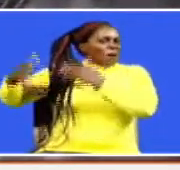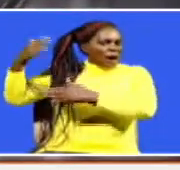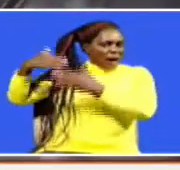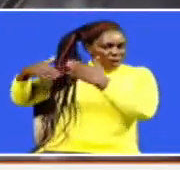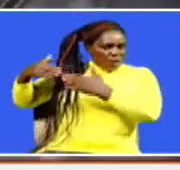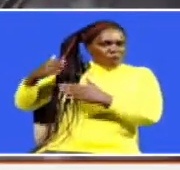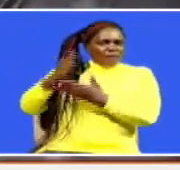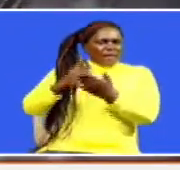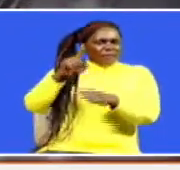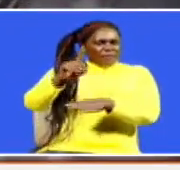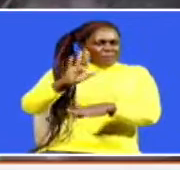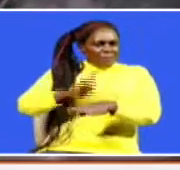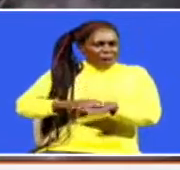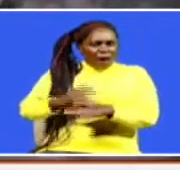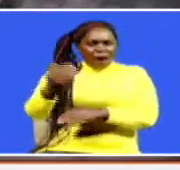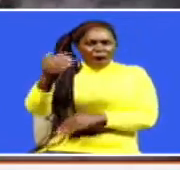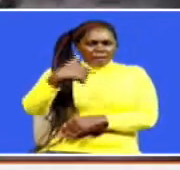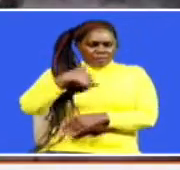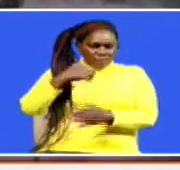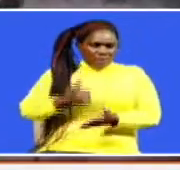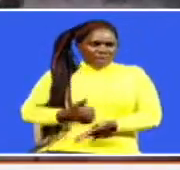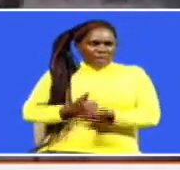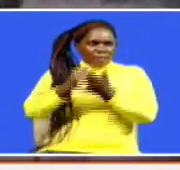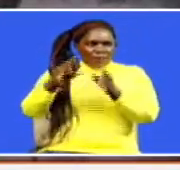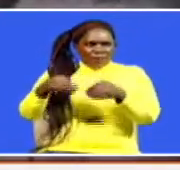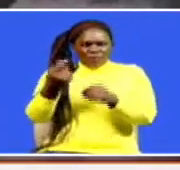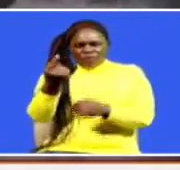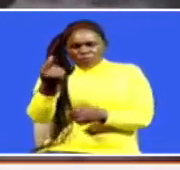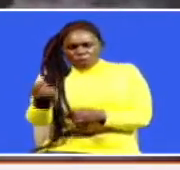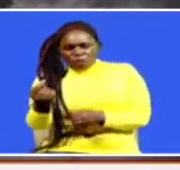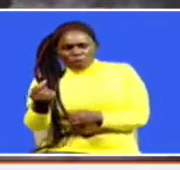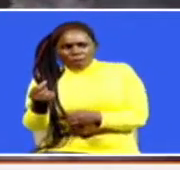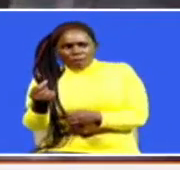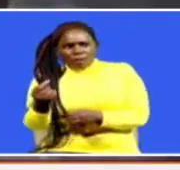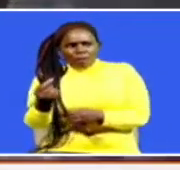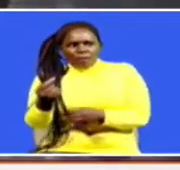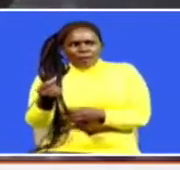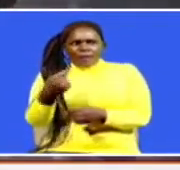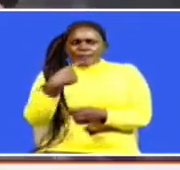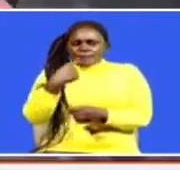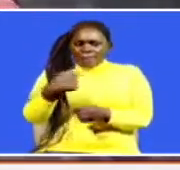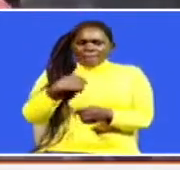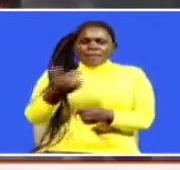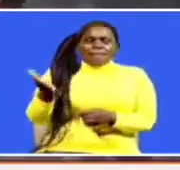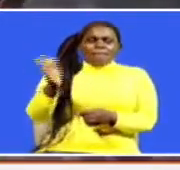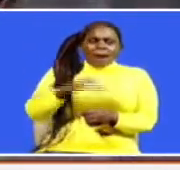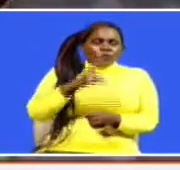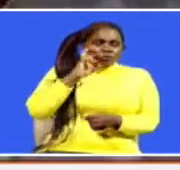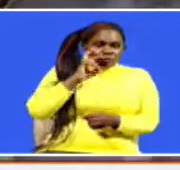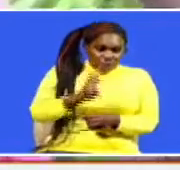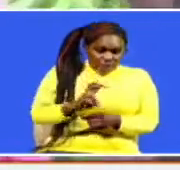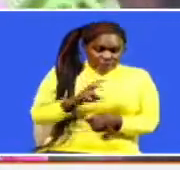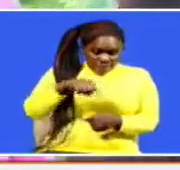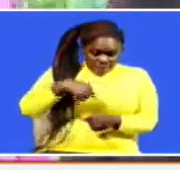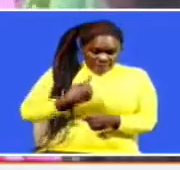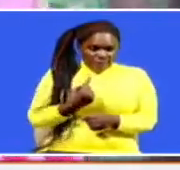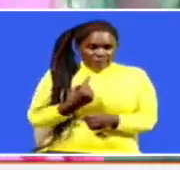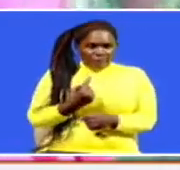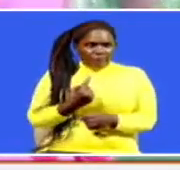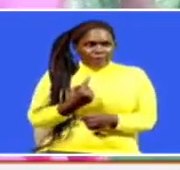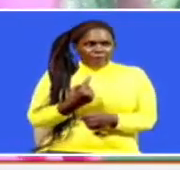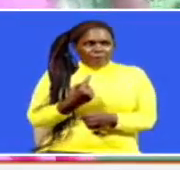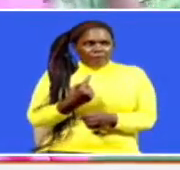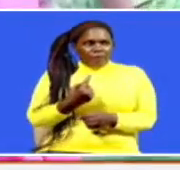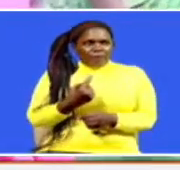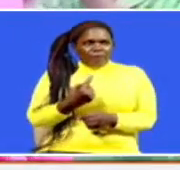kuna wakati alikuwa ameniitisha usaidizi nikampatia usaidizi kidogo. Nikasema nitakuja hapa nijione. During a visit